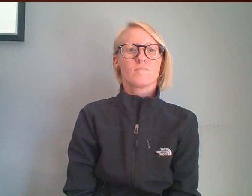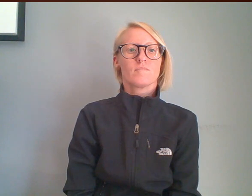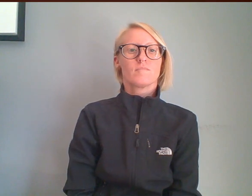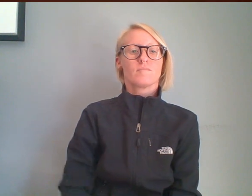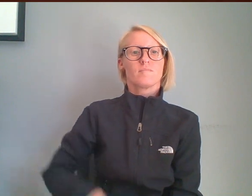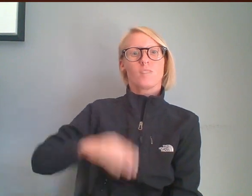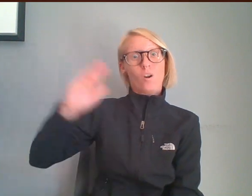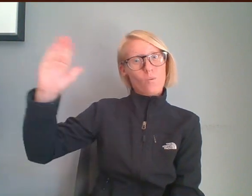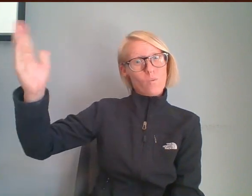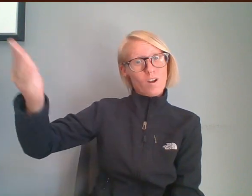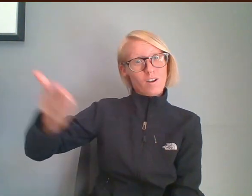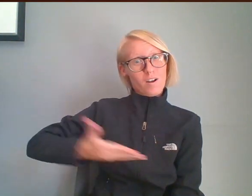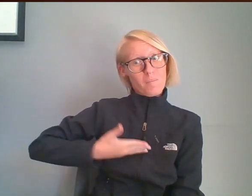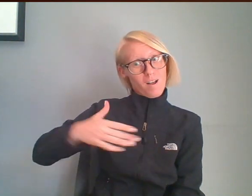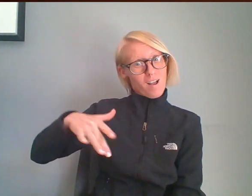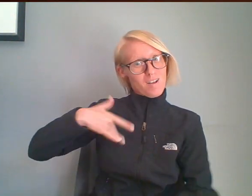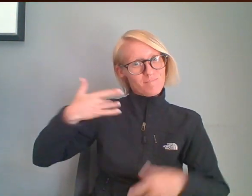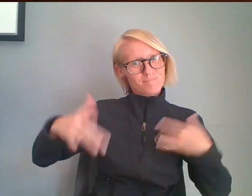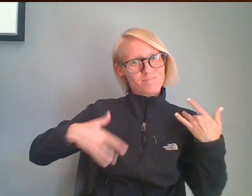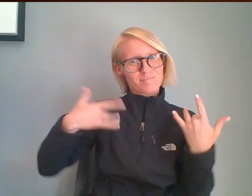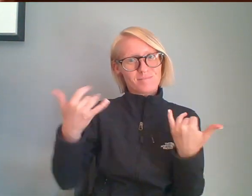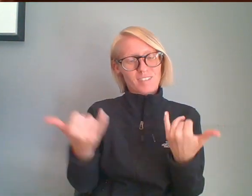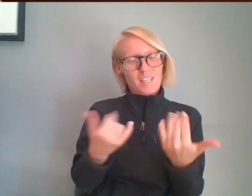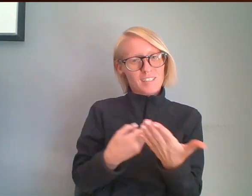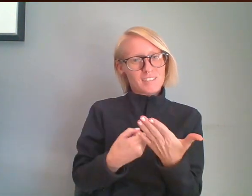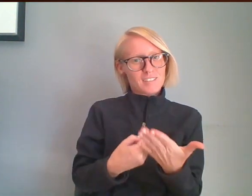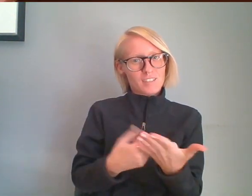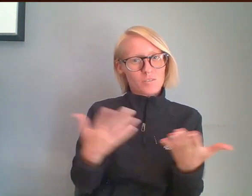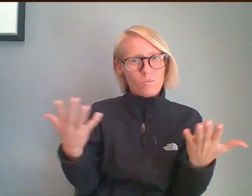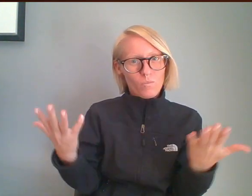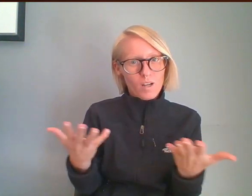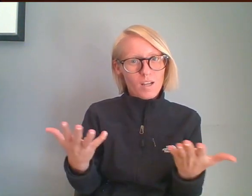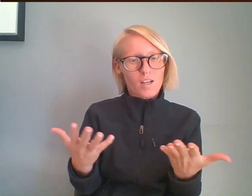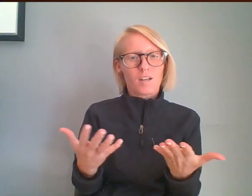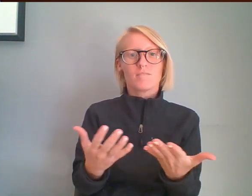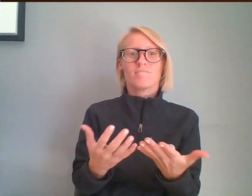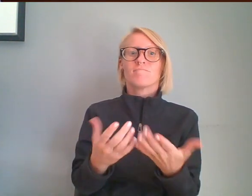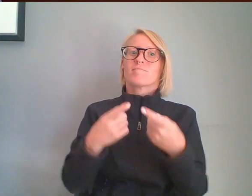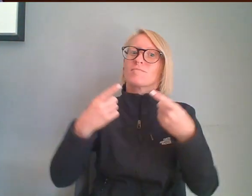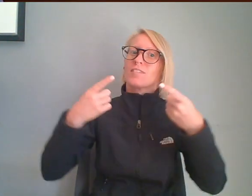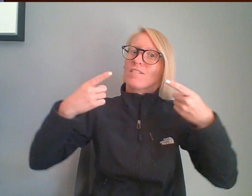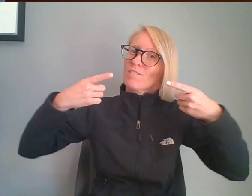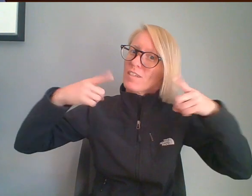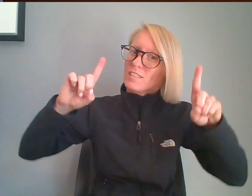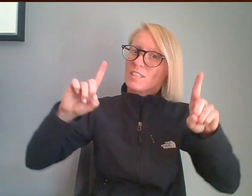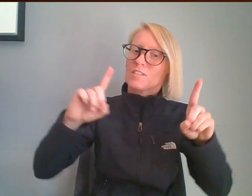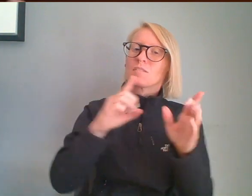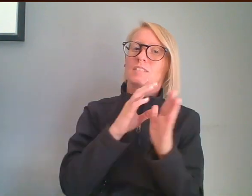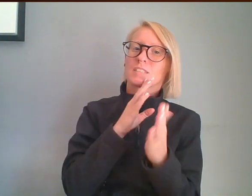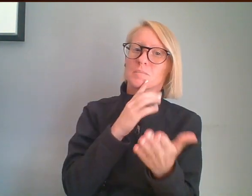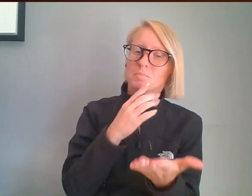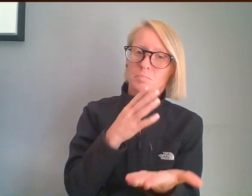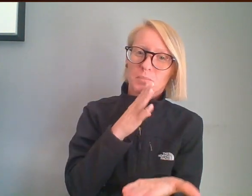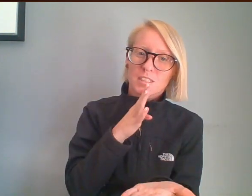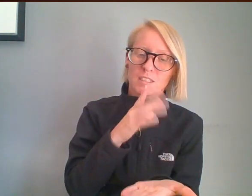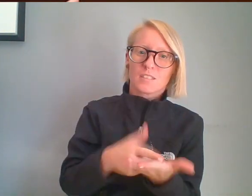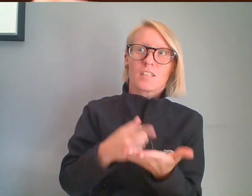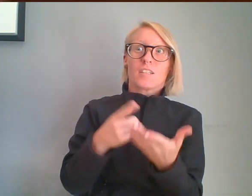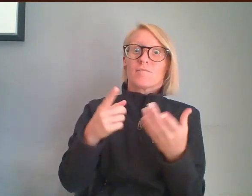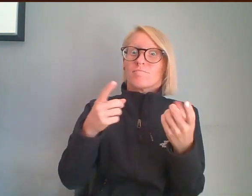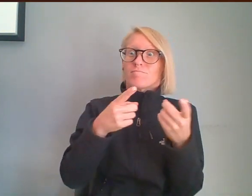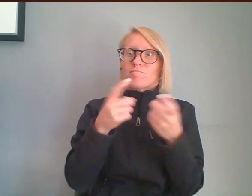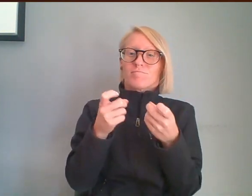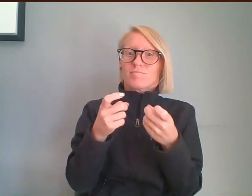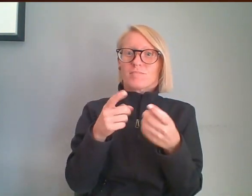Welcome. I'm very excited today to talk about effective speaking in spontaneous situations. I thank you all for joining us,